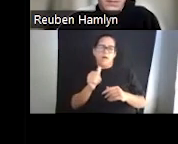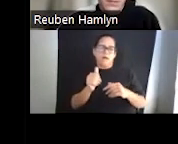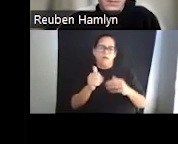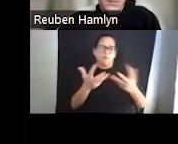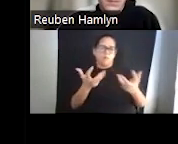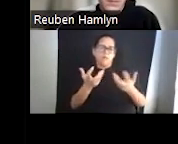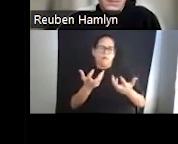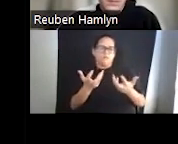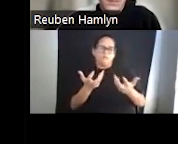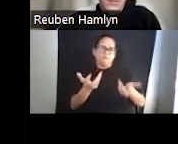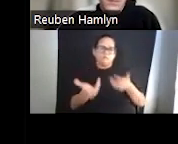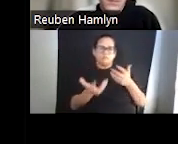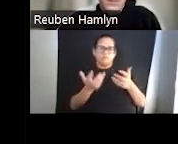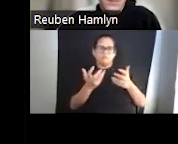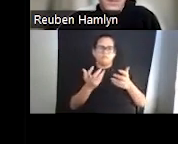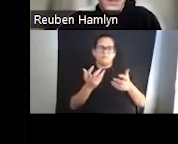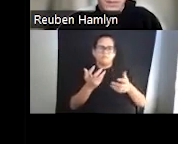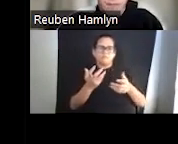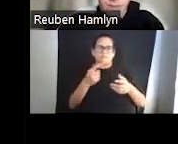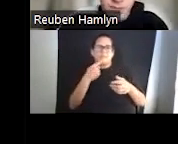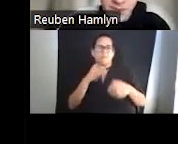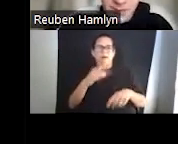want to seek that, and why?